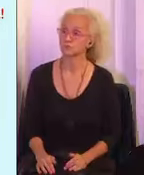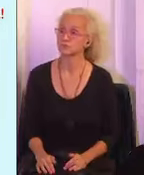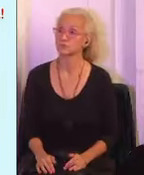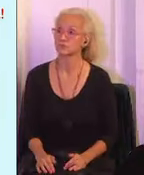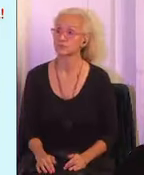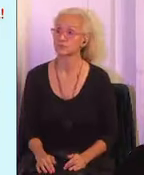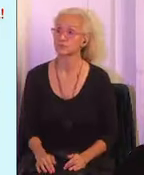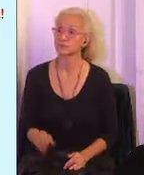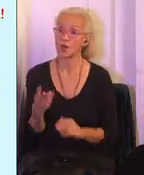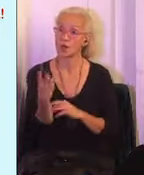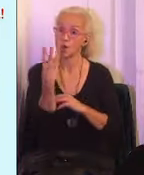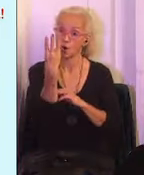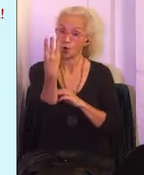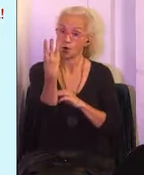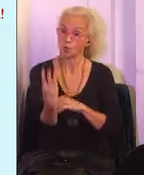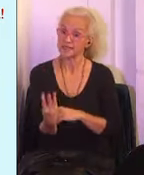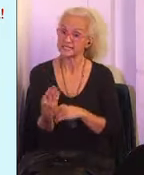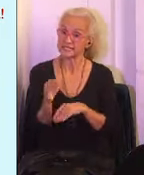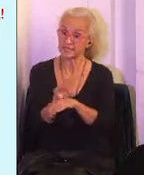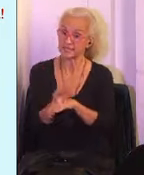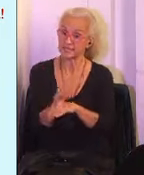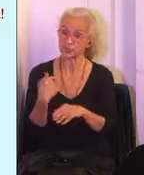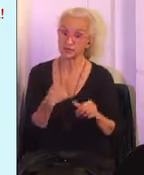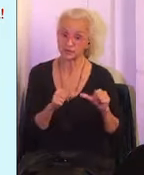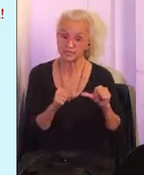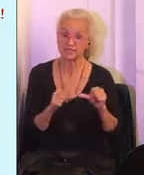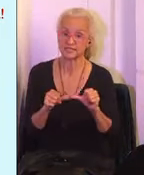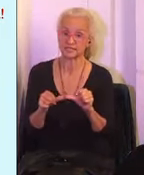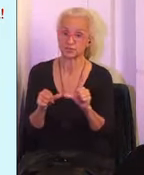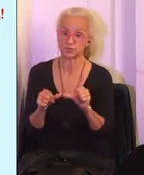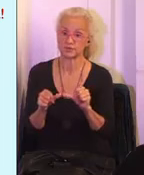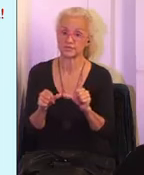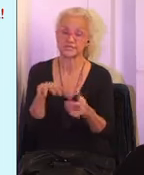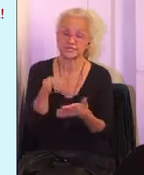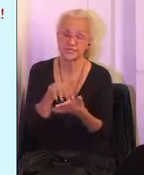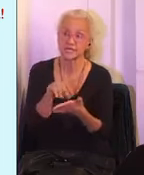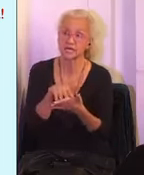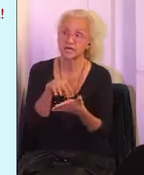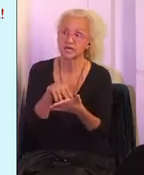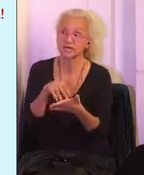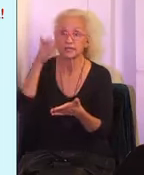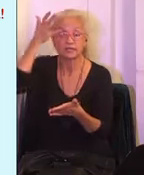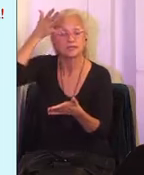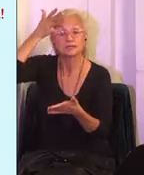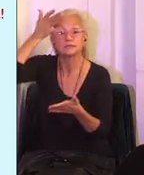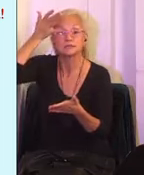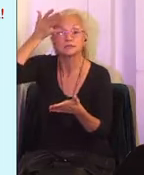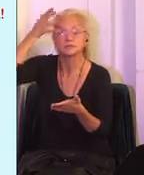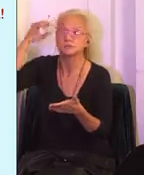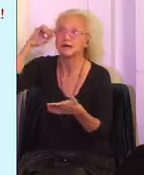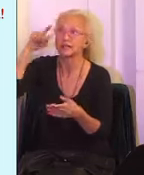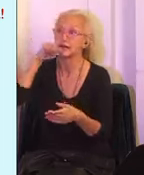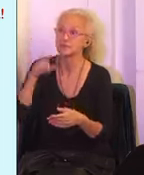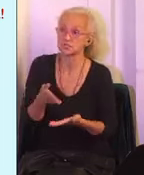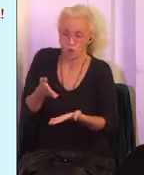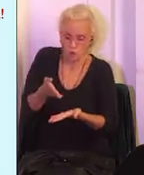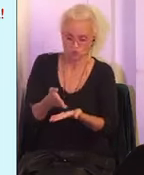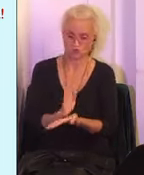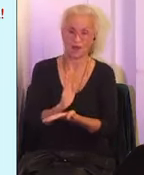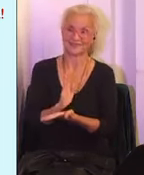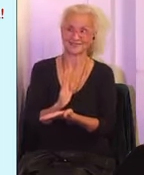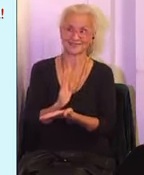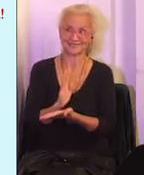On Wednesday night, we're continuing in our study. I love this rights side